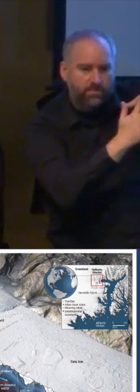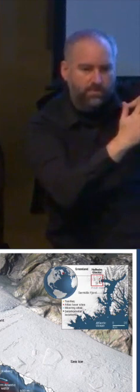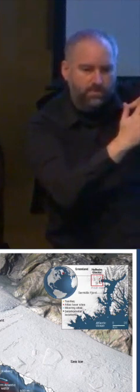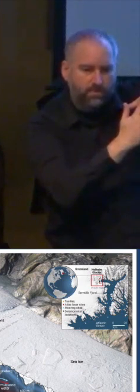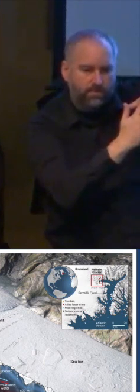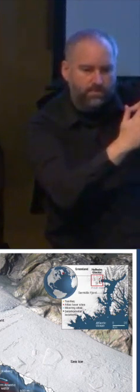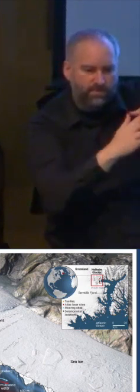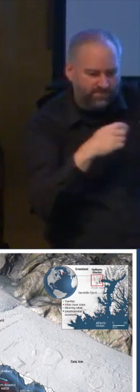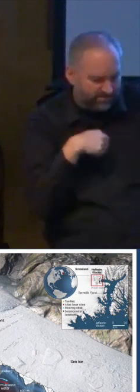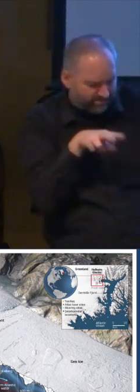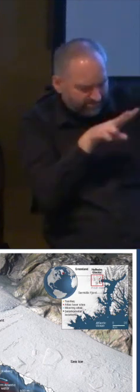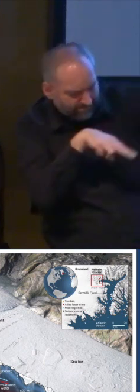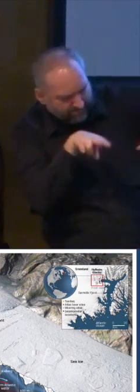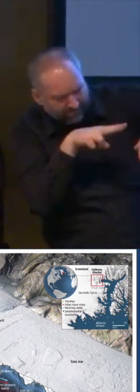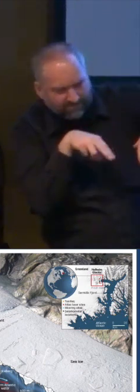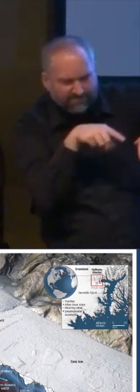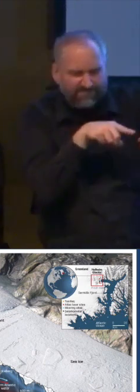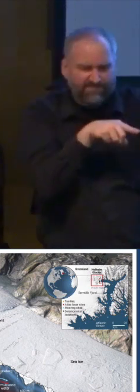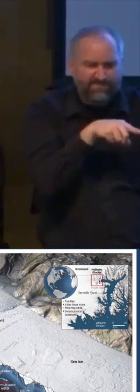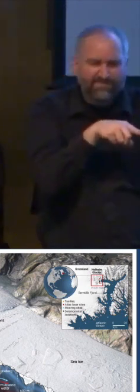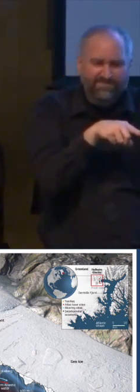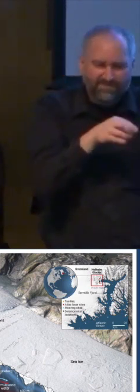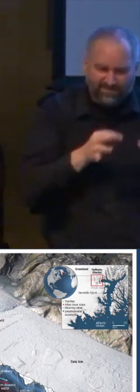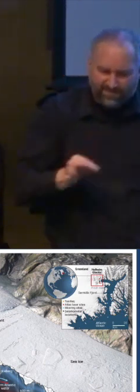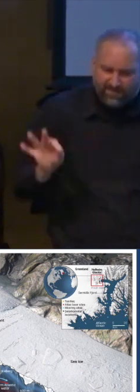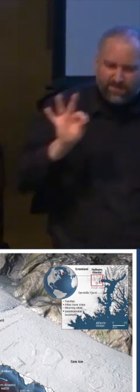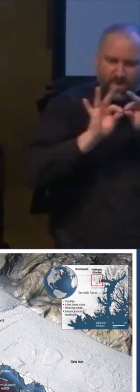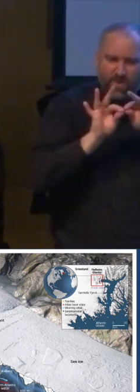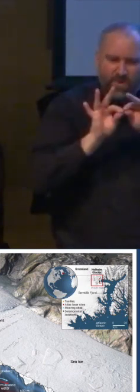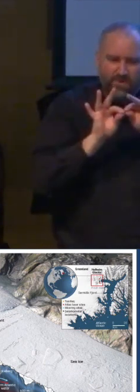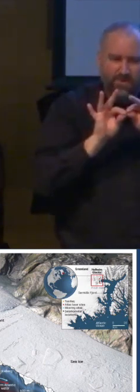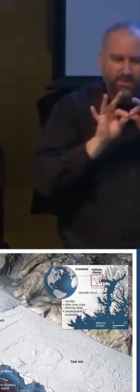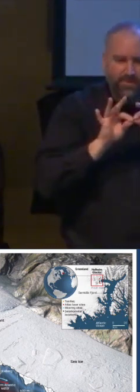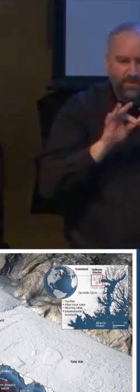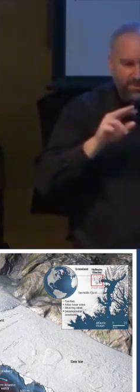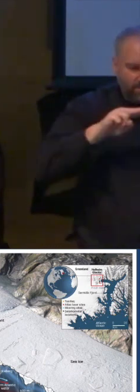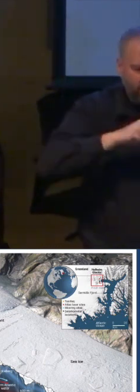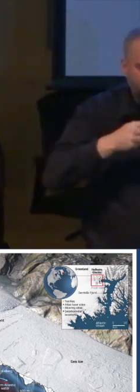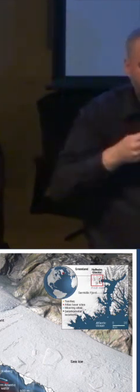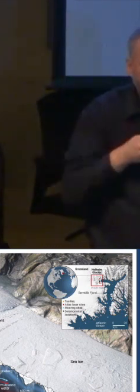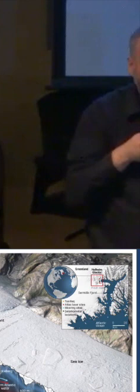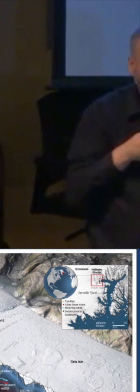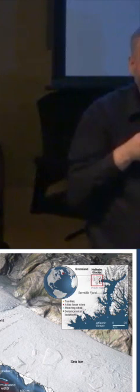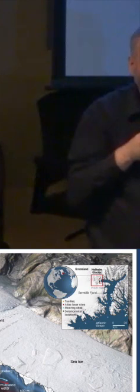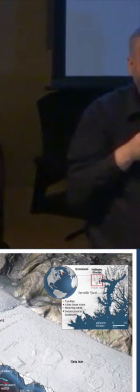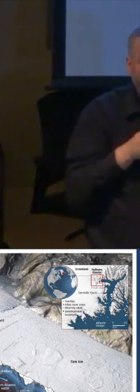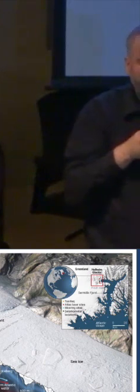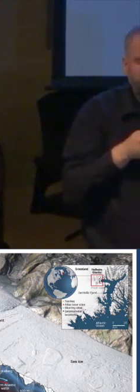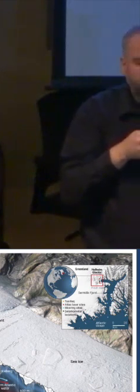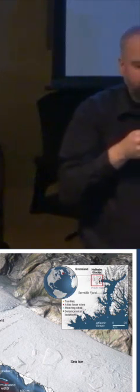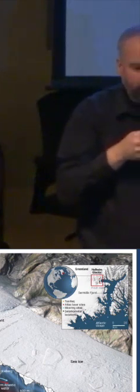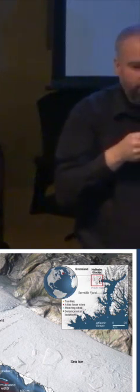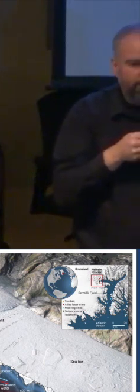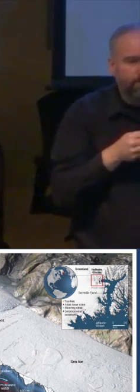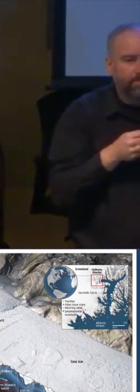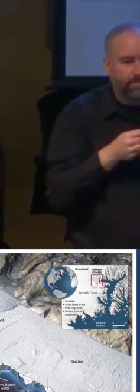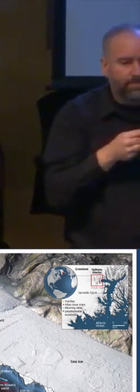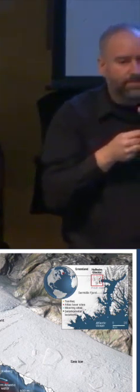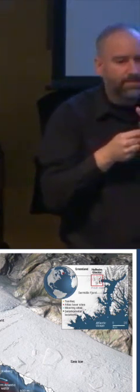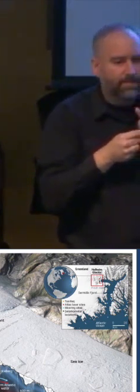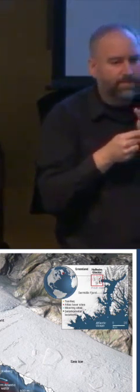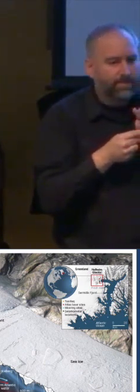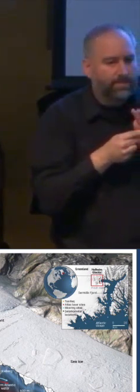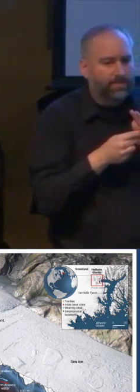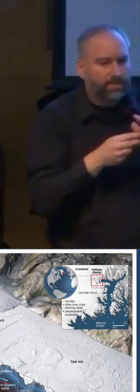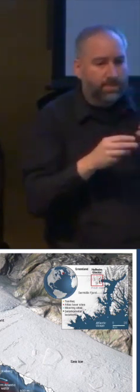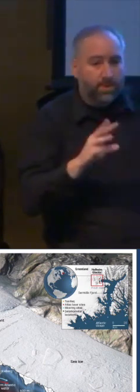glacier, this is important. It means that I can increase the melting of a glacier by raising the ocean temperature.